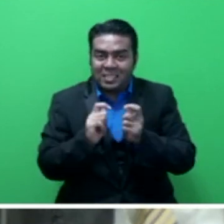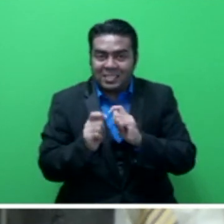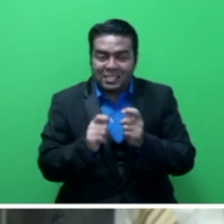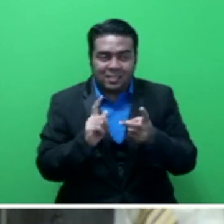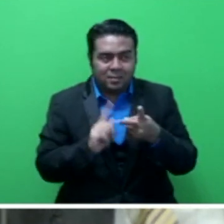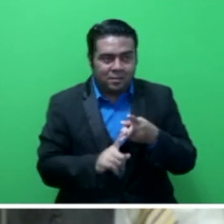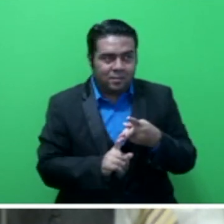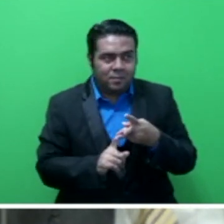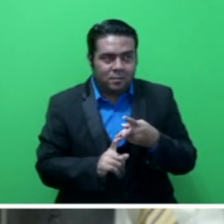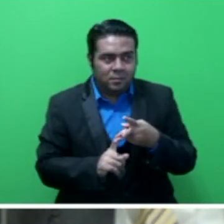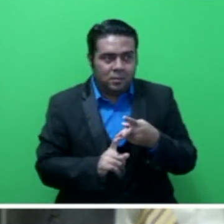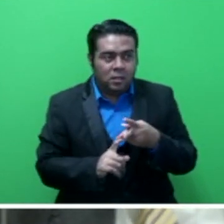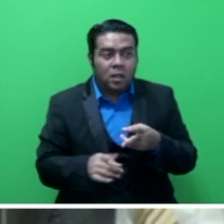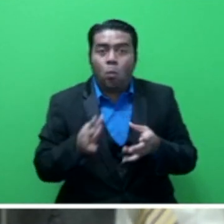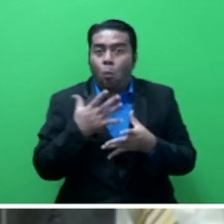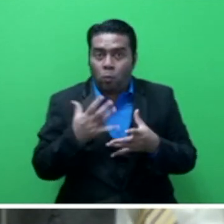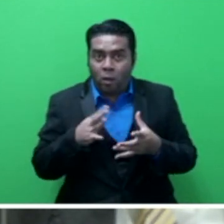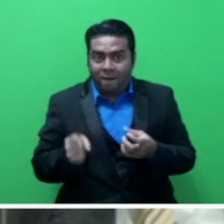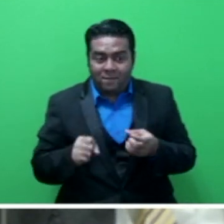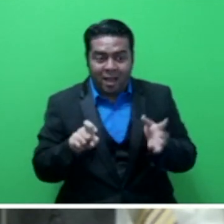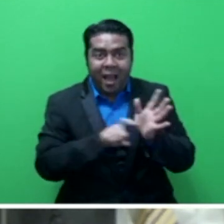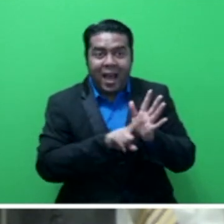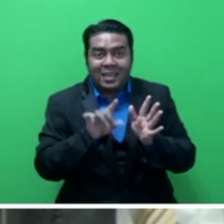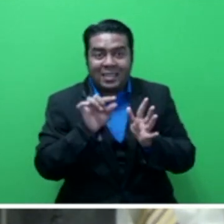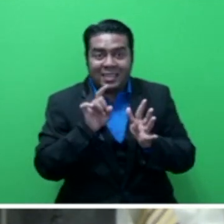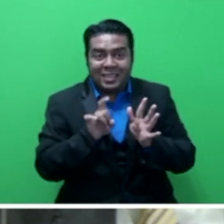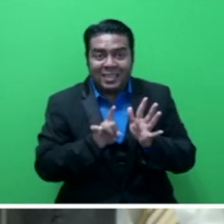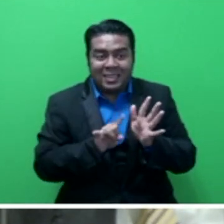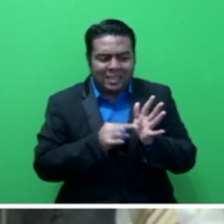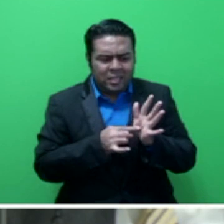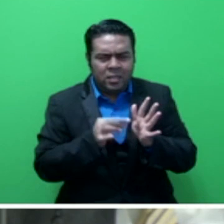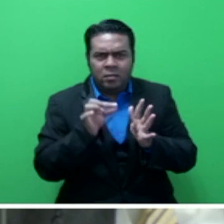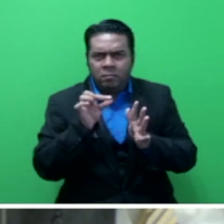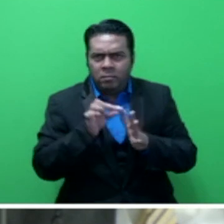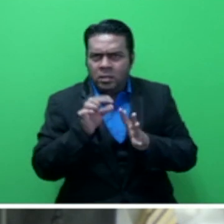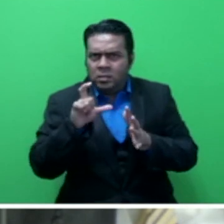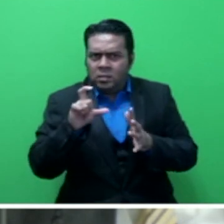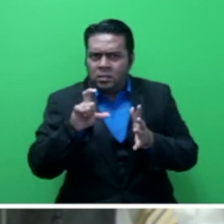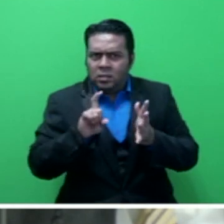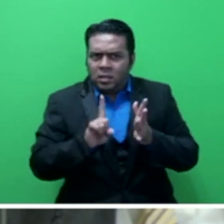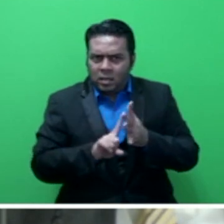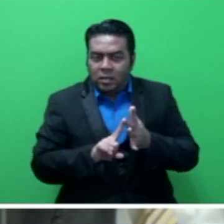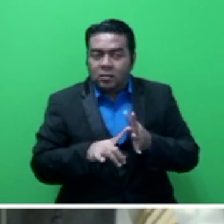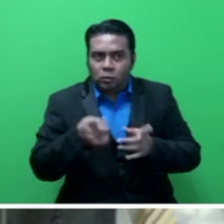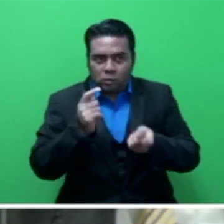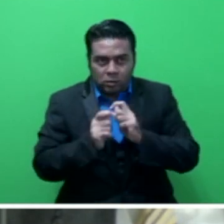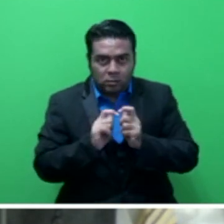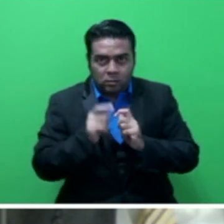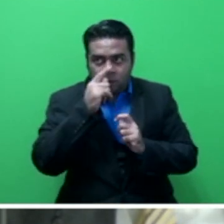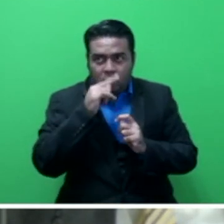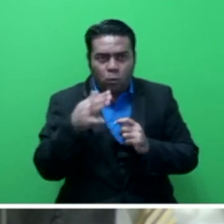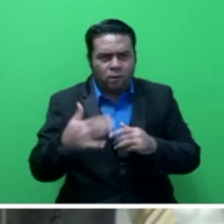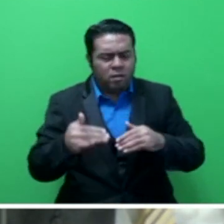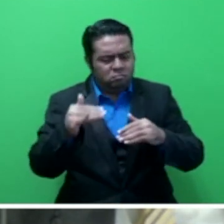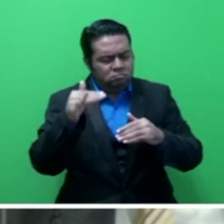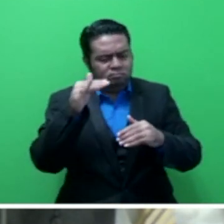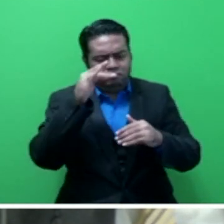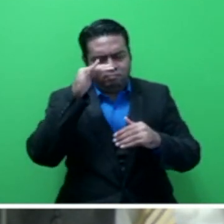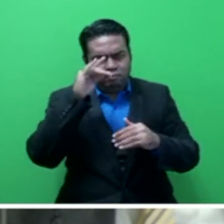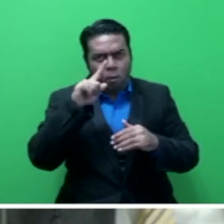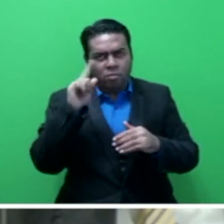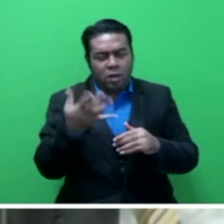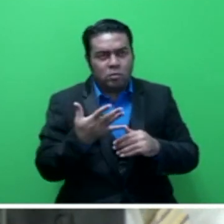have, that whilst we have RT-PCR as a test we require people coming into Fiji, and there are more than 1,000 panels right throughout the world, we